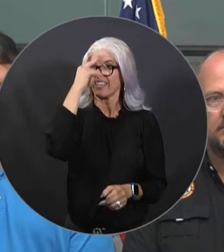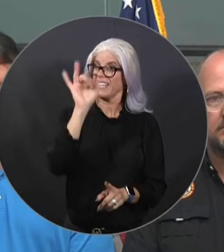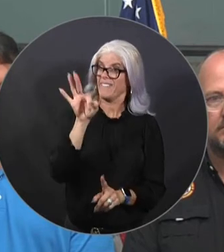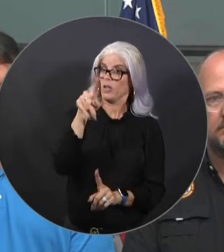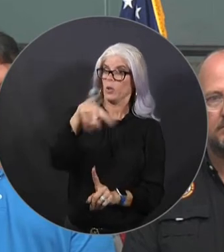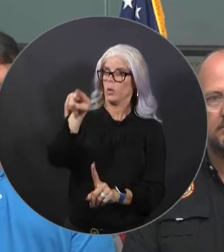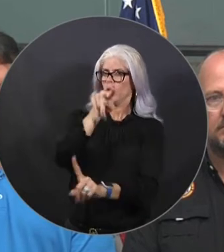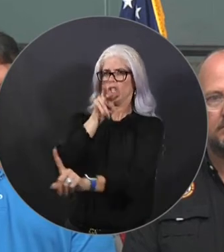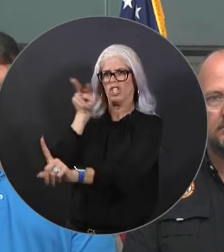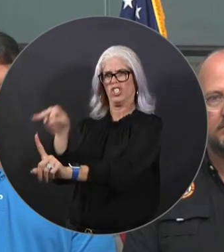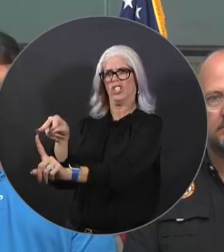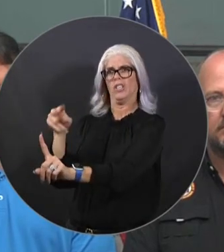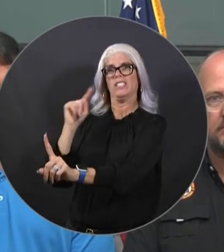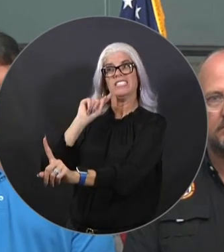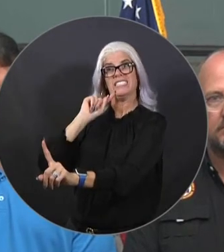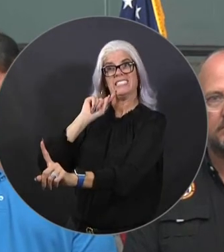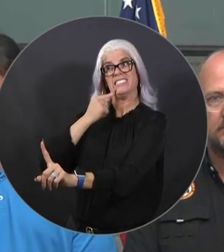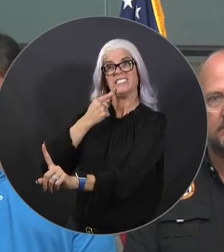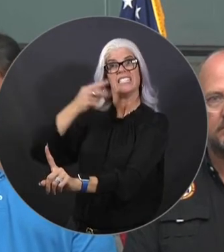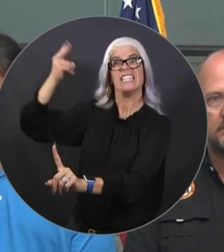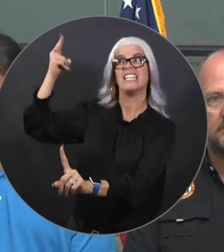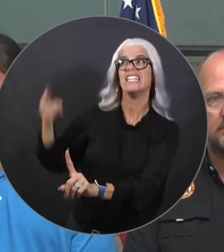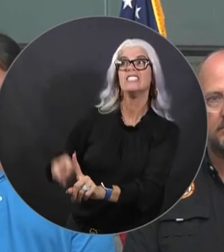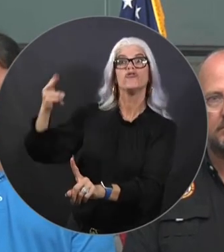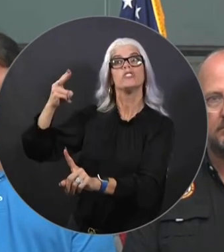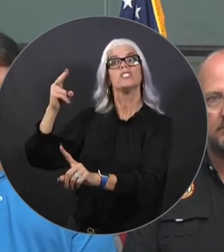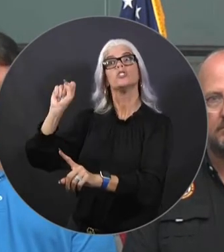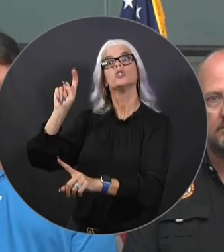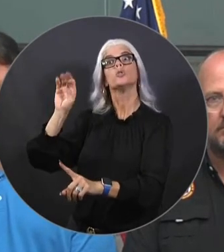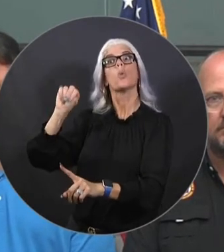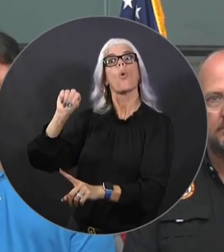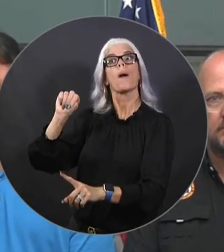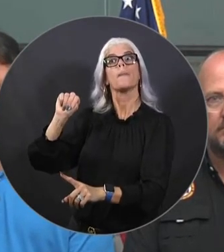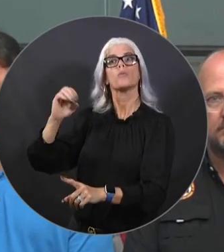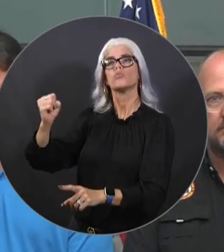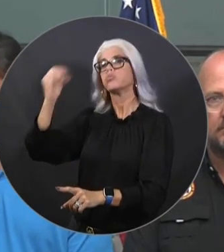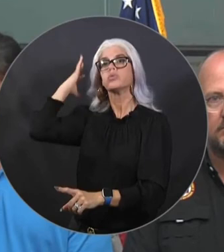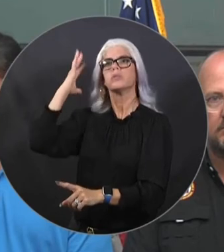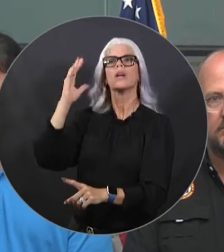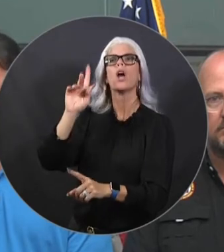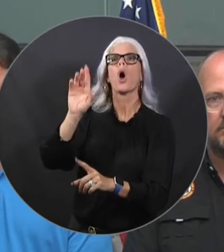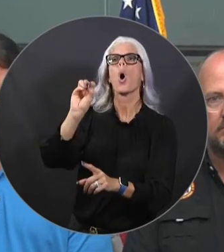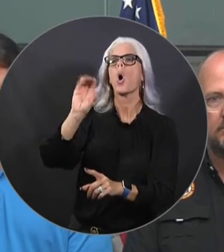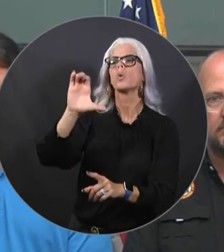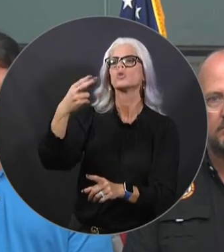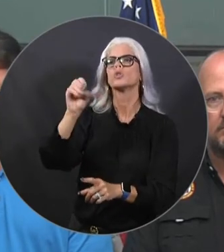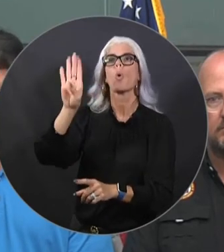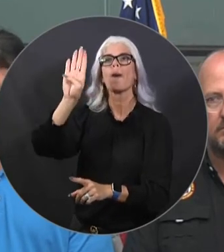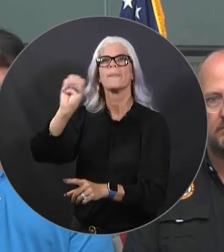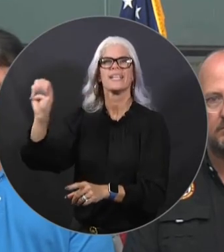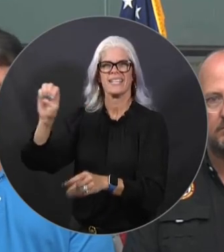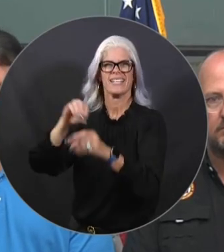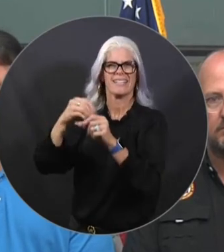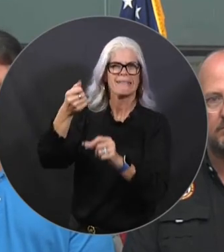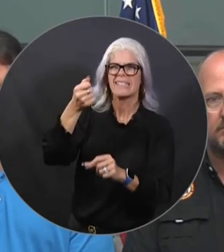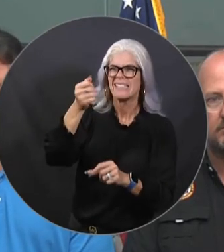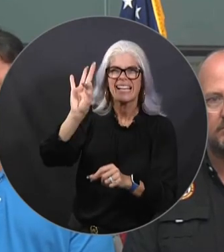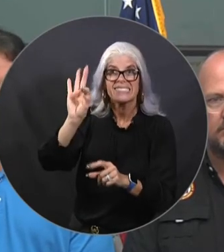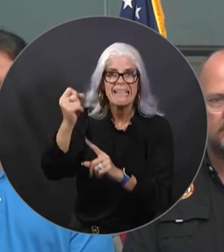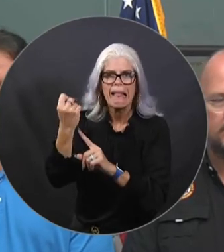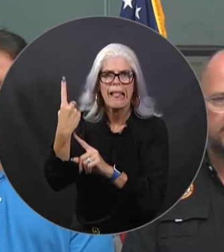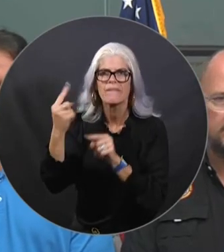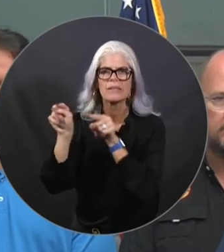of Florida was Okeechobee in the 20s, and you guys can look it up. But I mean, I don't think we would be anywhere approaching that. We've heard, you know,